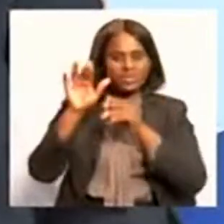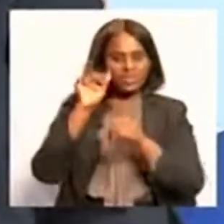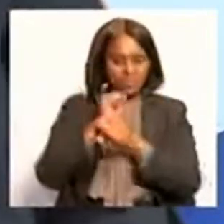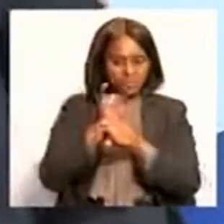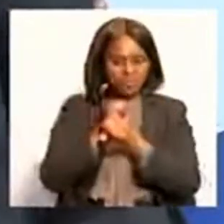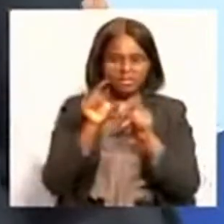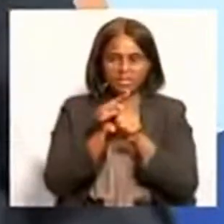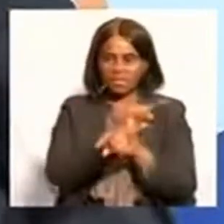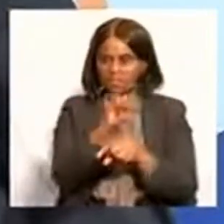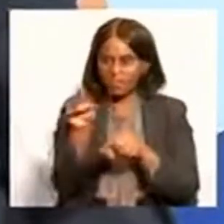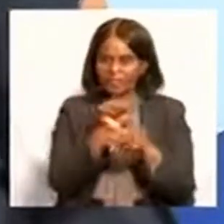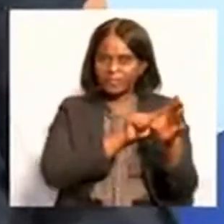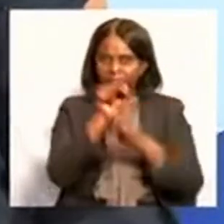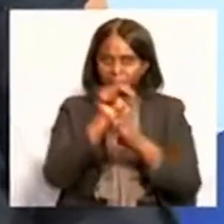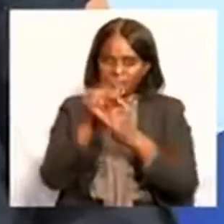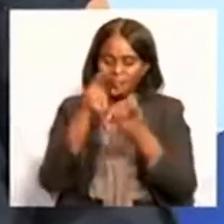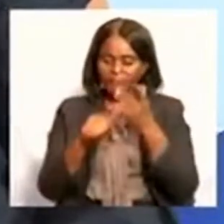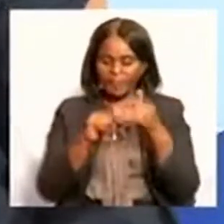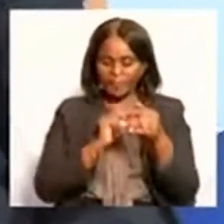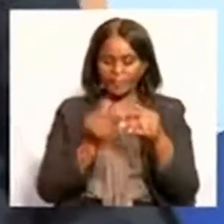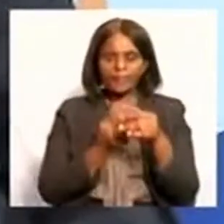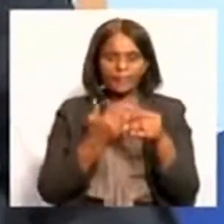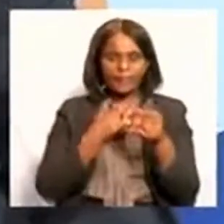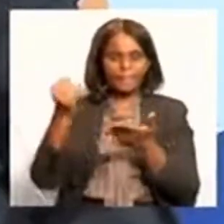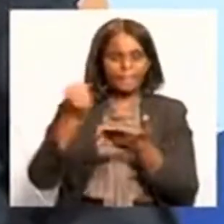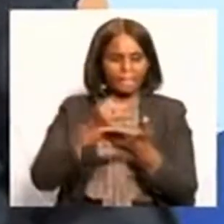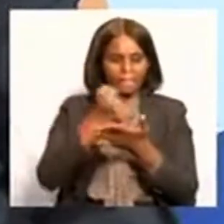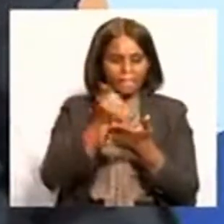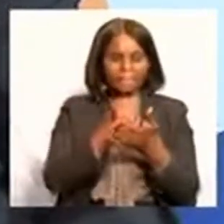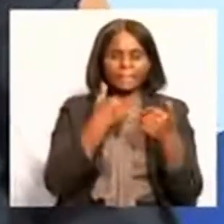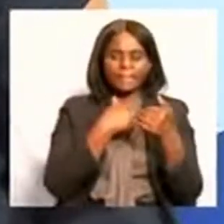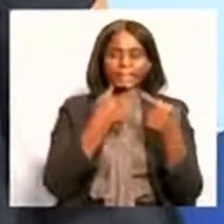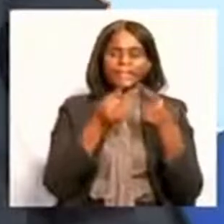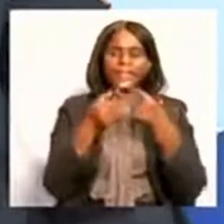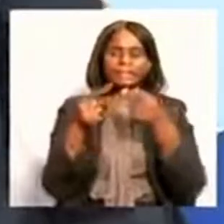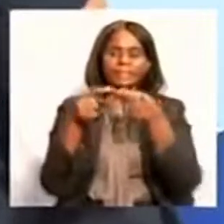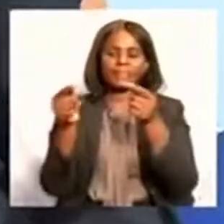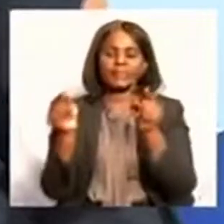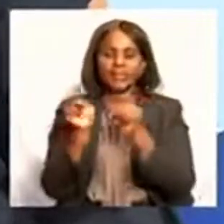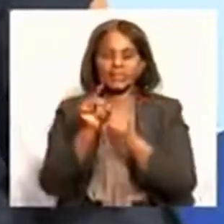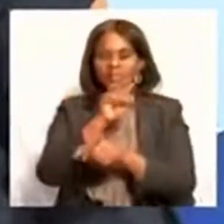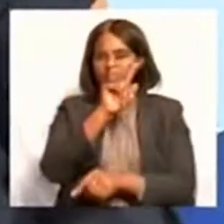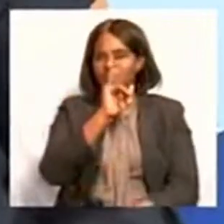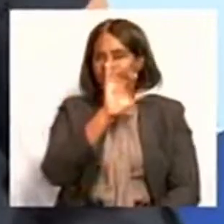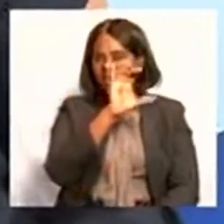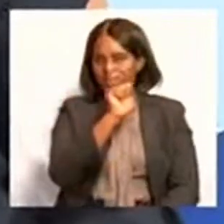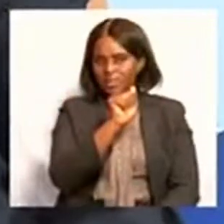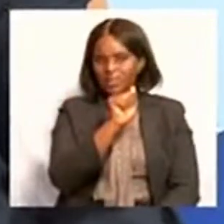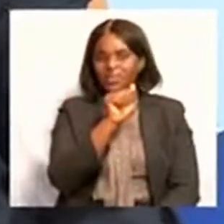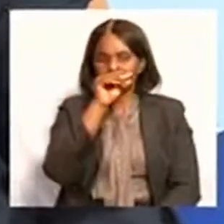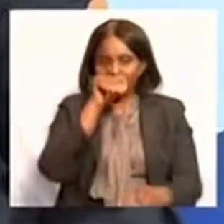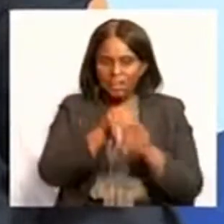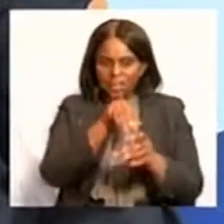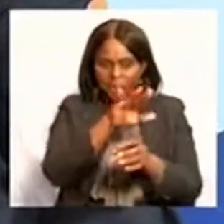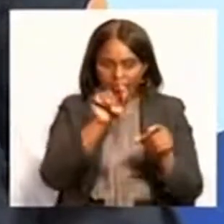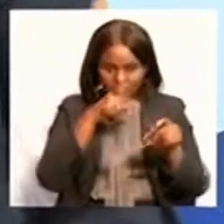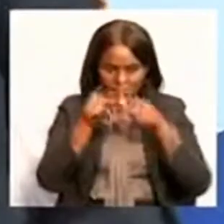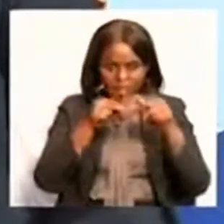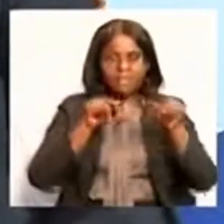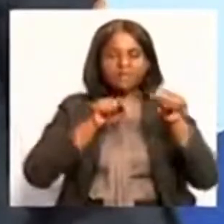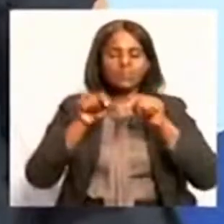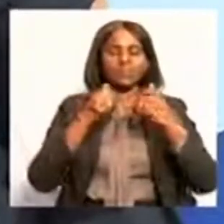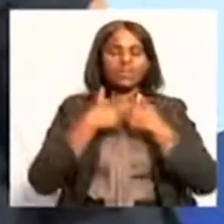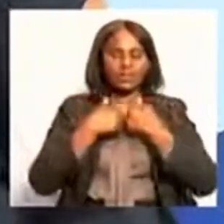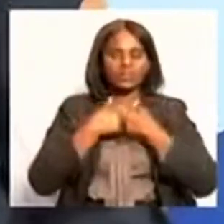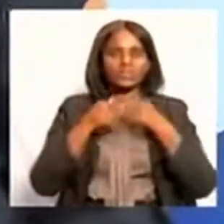And those professionals that we've recruited also belong to professional bodies. And Zika comes in, meaning we are regulated.